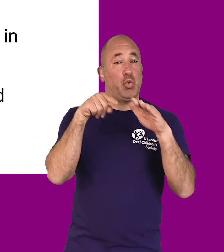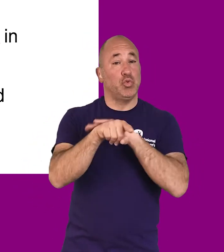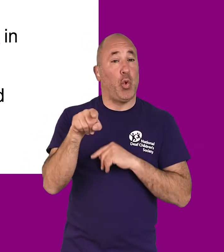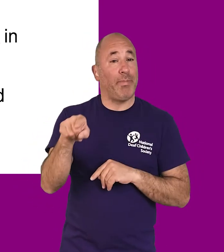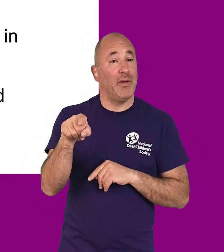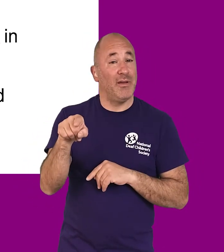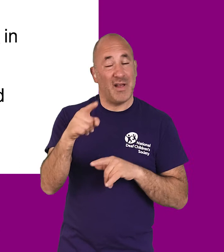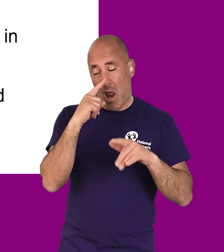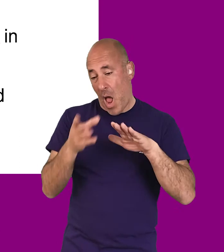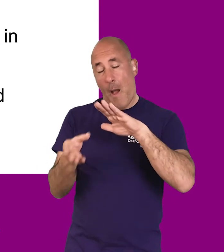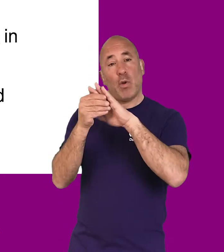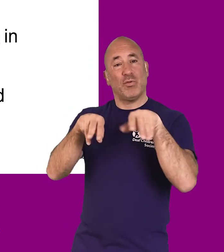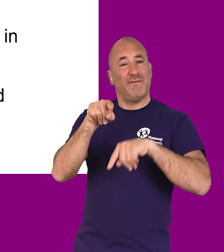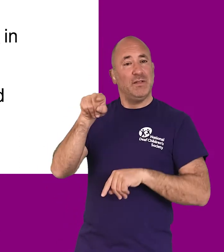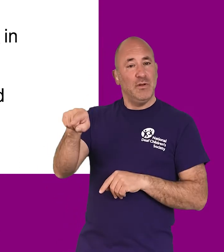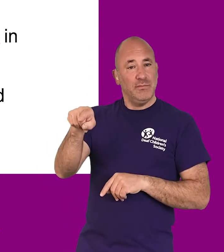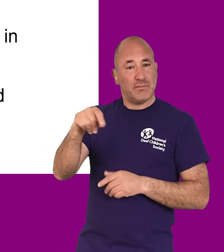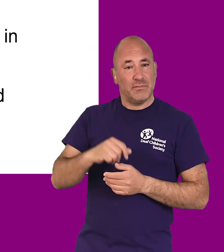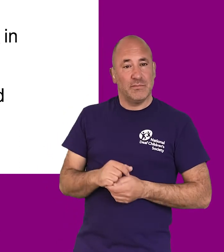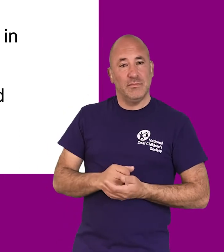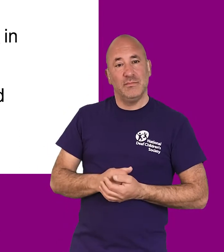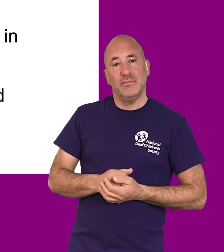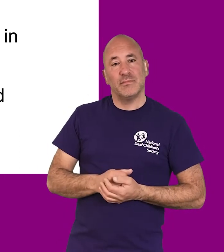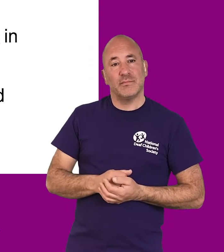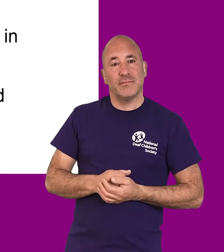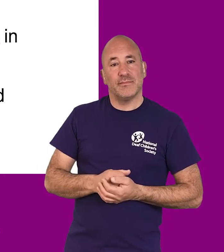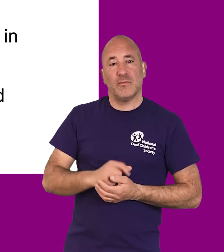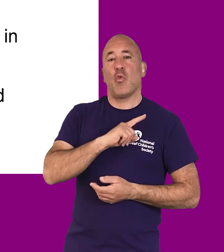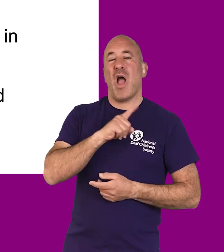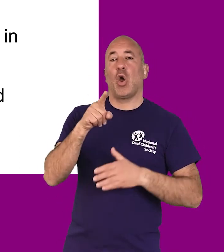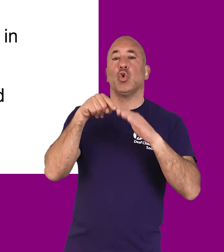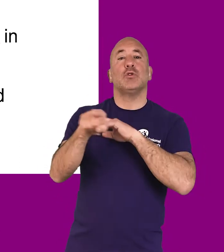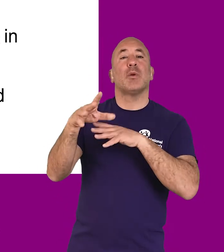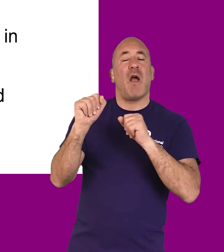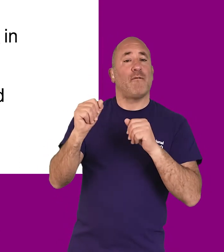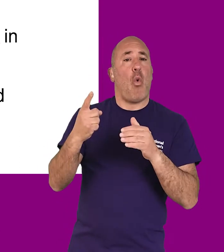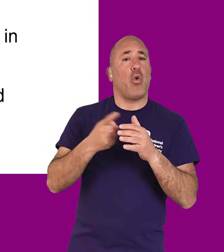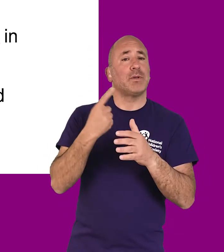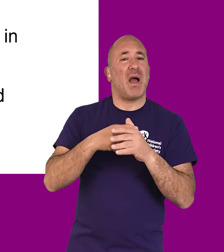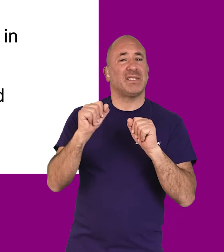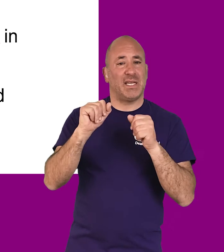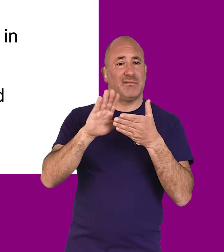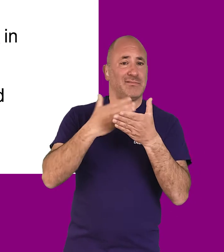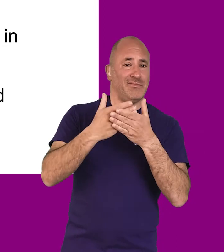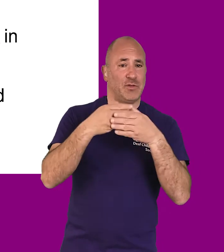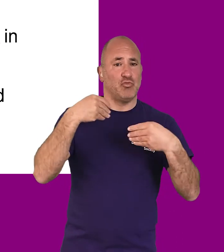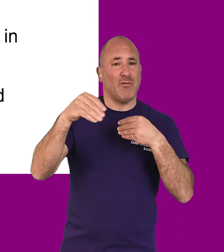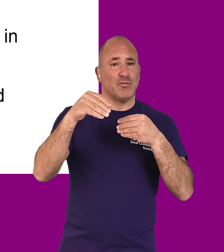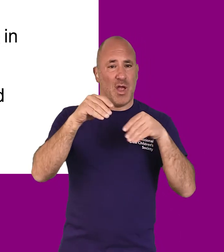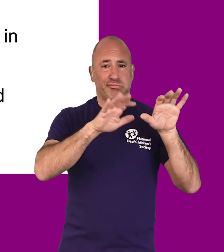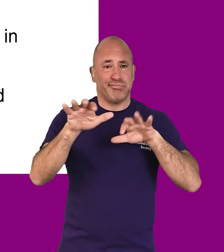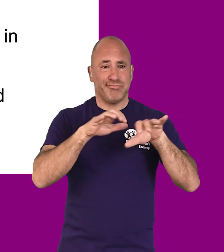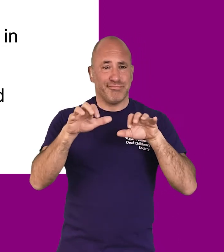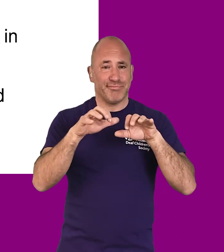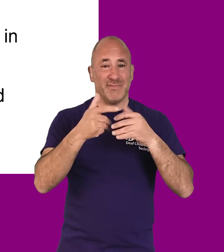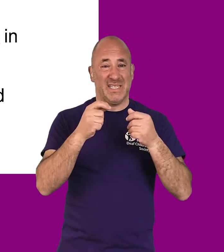for captioning, then you may well choose to upload your video to a site such as YouTube. YouTube